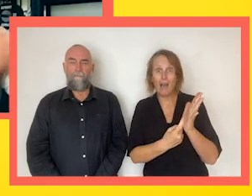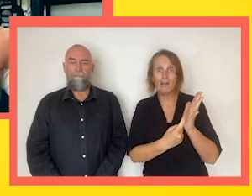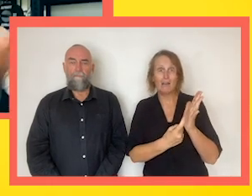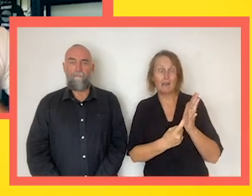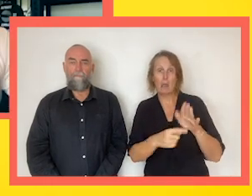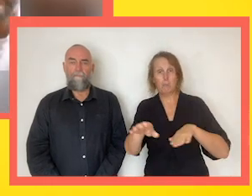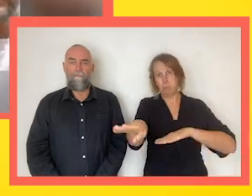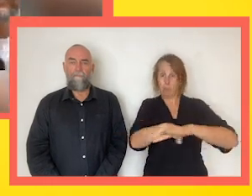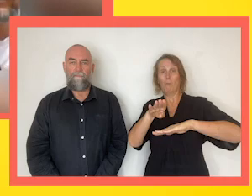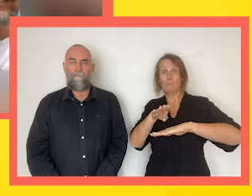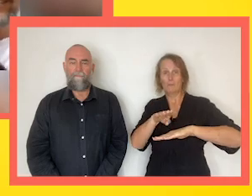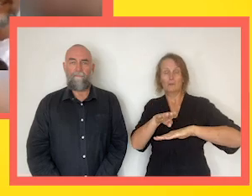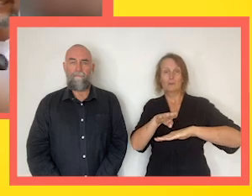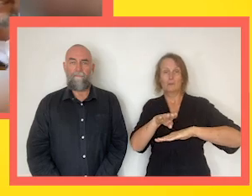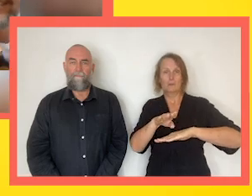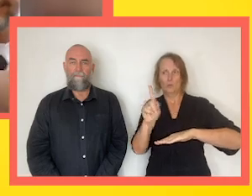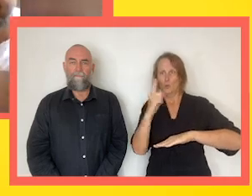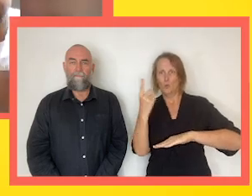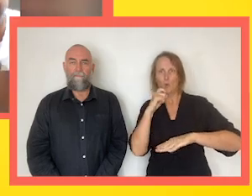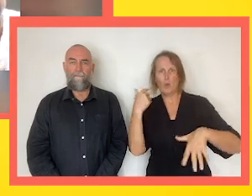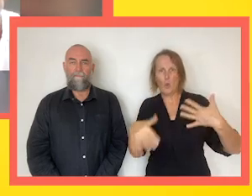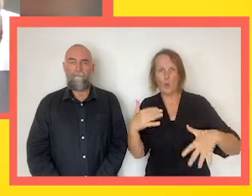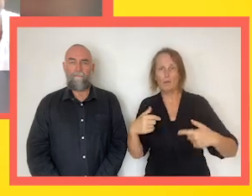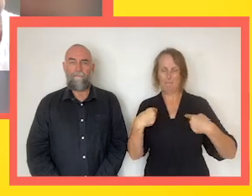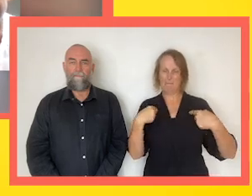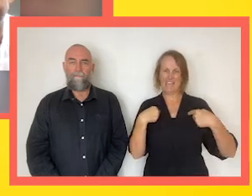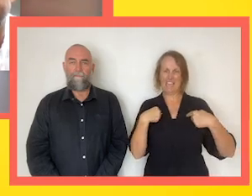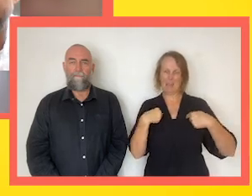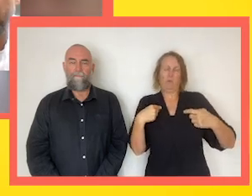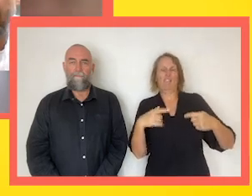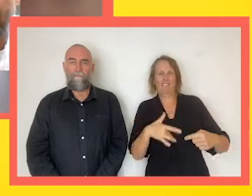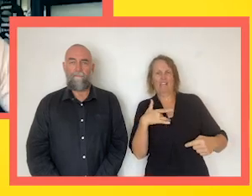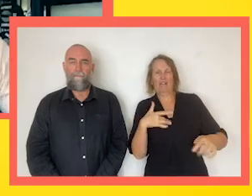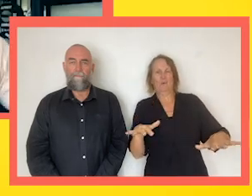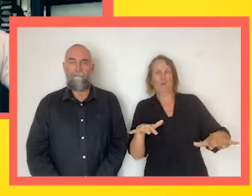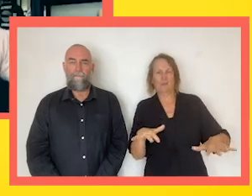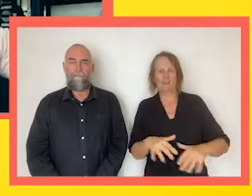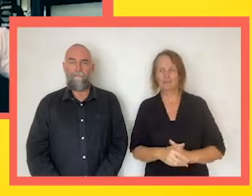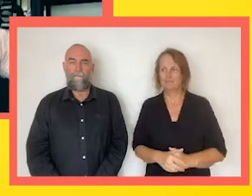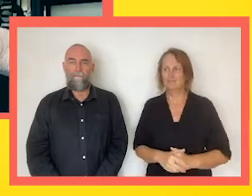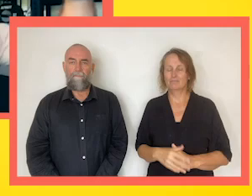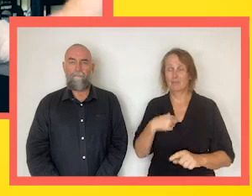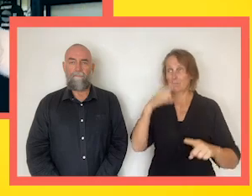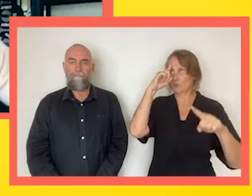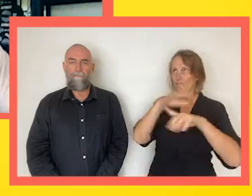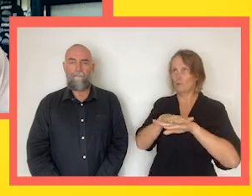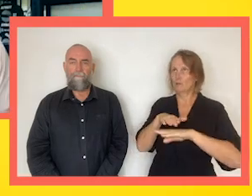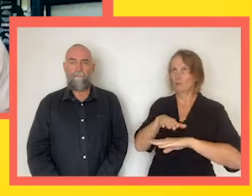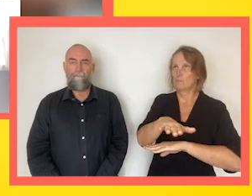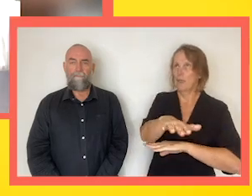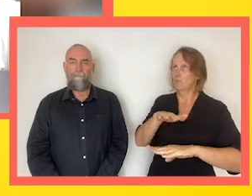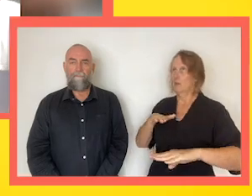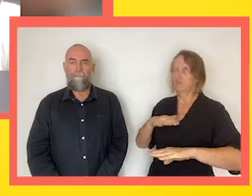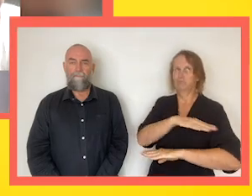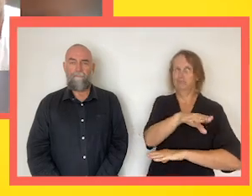Or I will, because I'm at the back of the boat. I'm in the bow, so like it's all on me. I got you. I was so confused then with it all back to front.